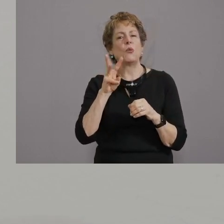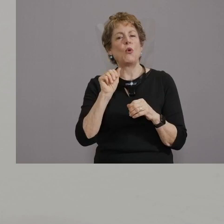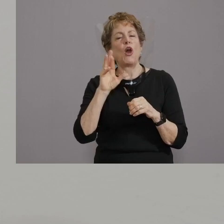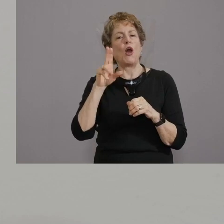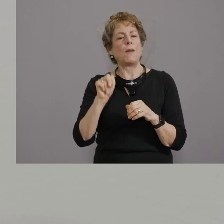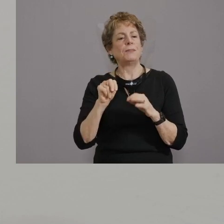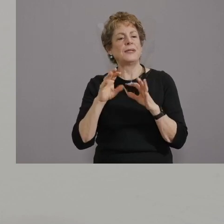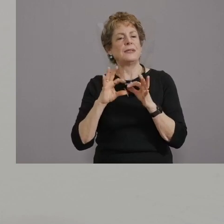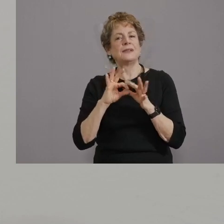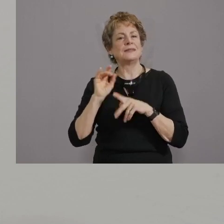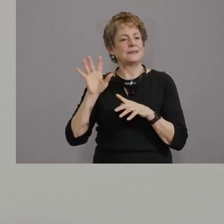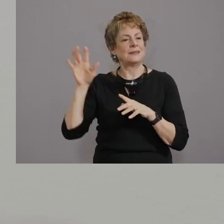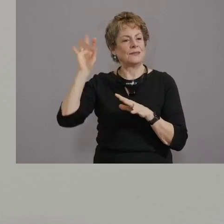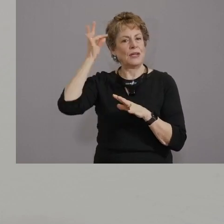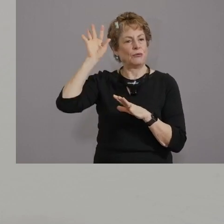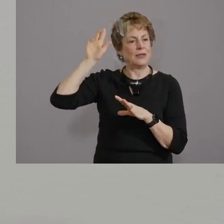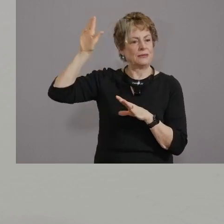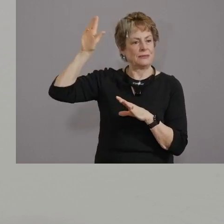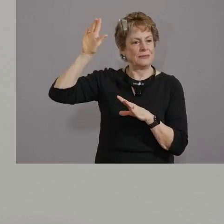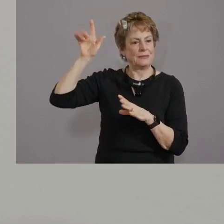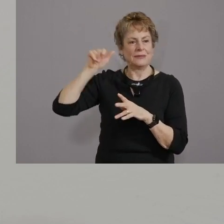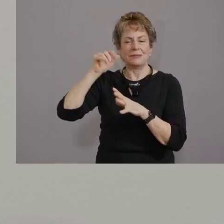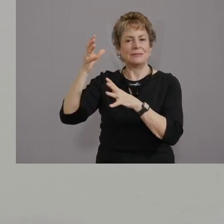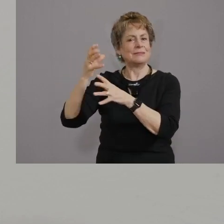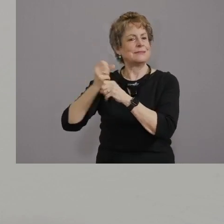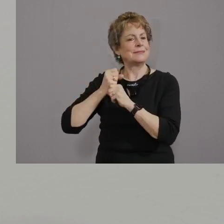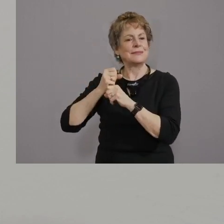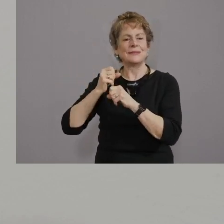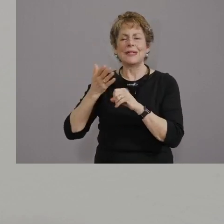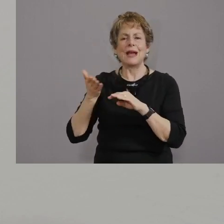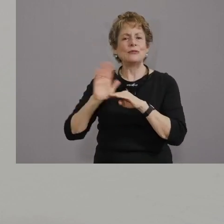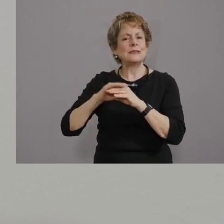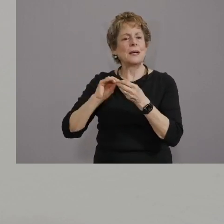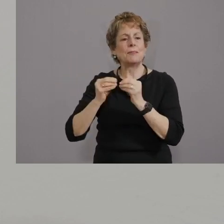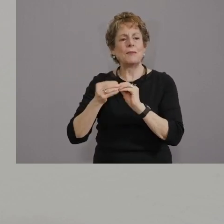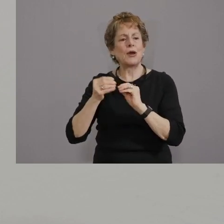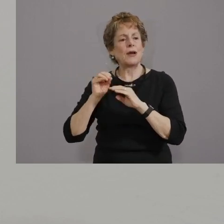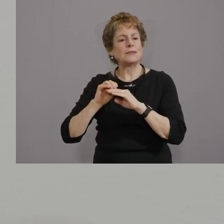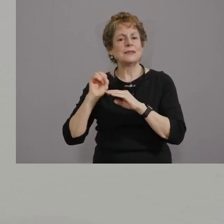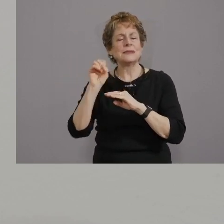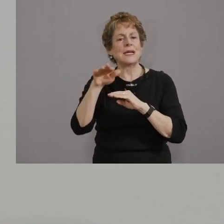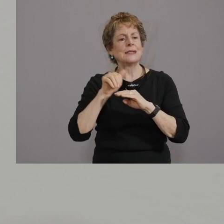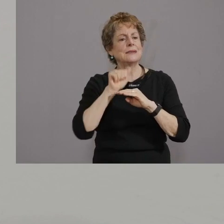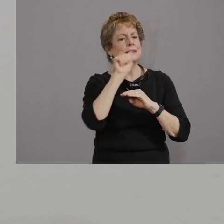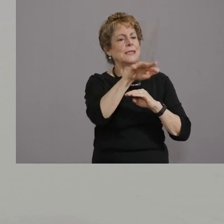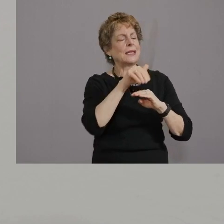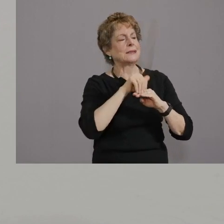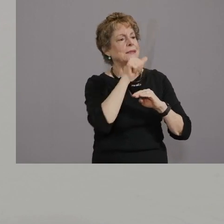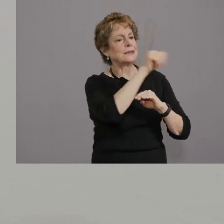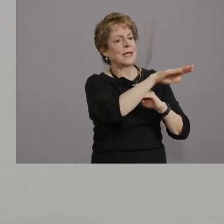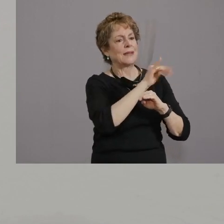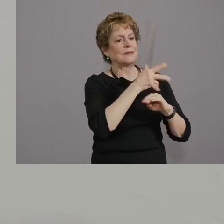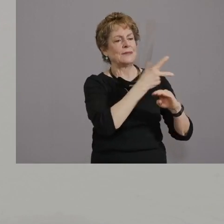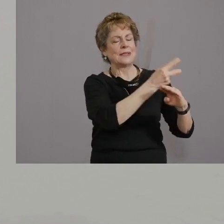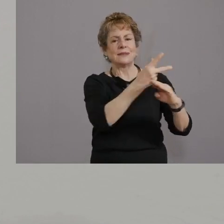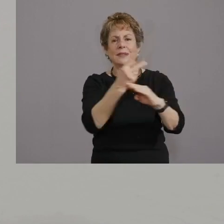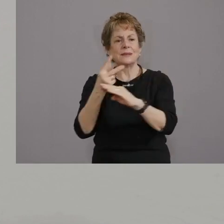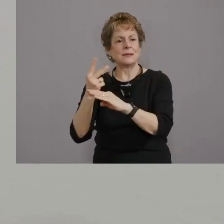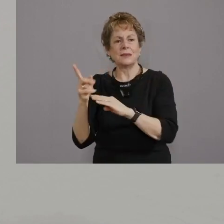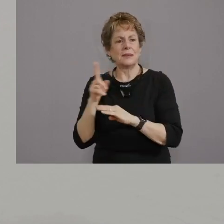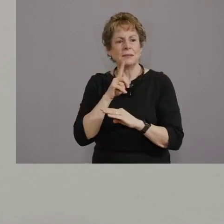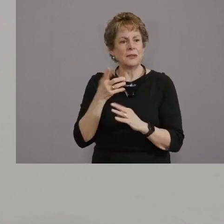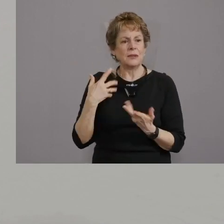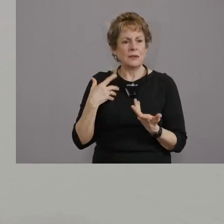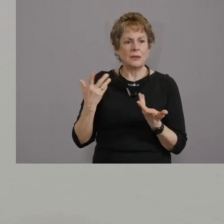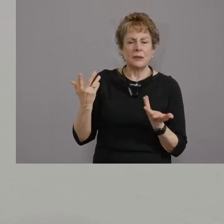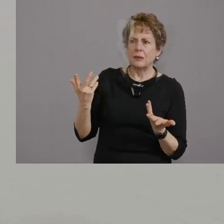vaccine from the national stockpile next week because there is no federal reserve of the doses. We obviously have an issue